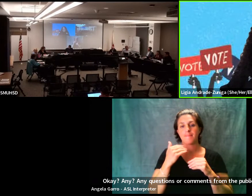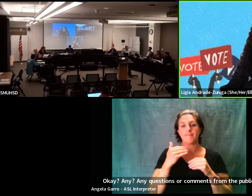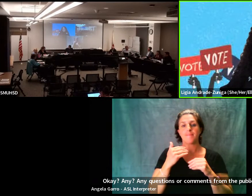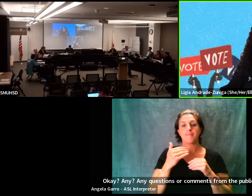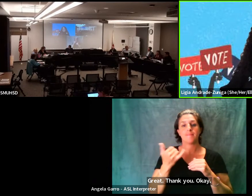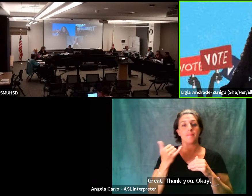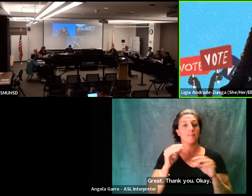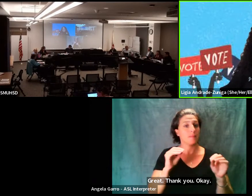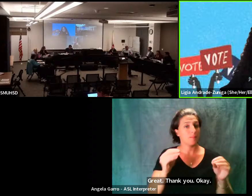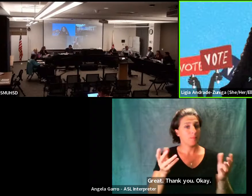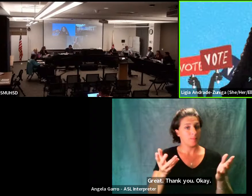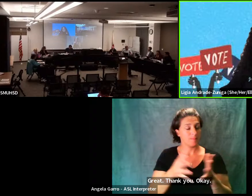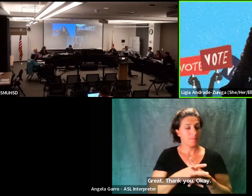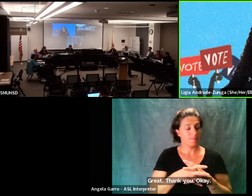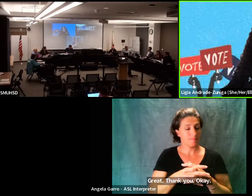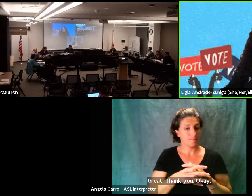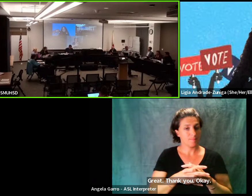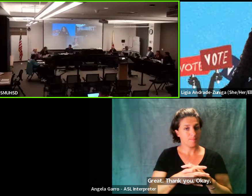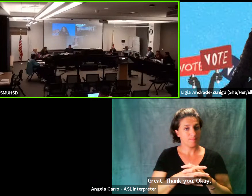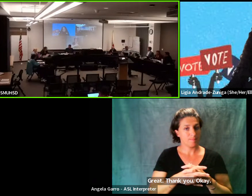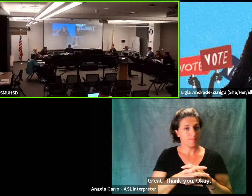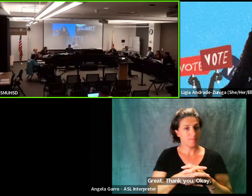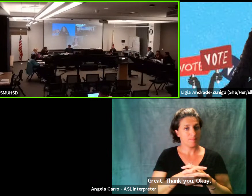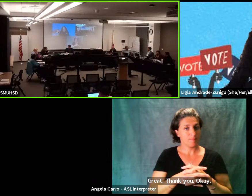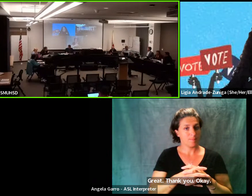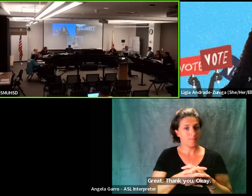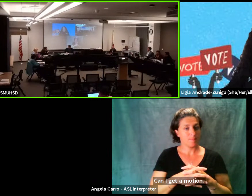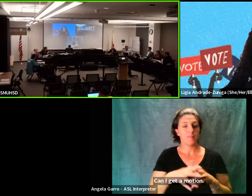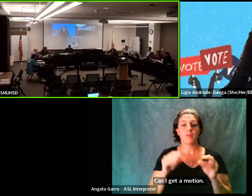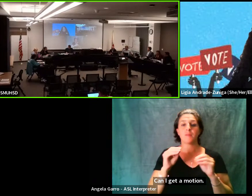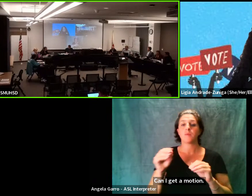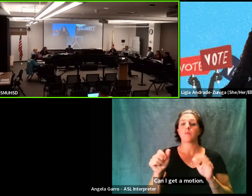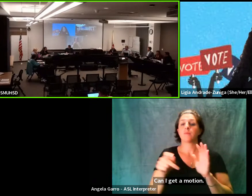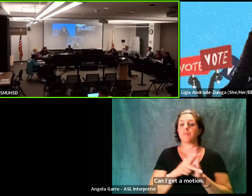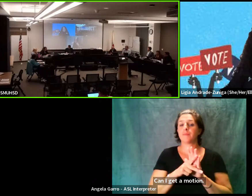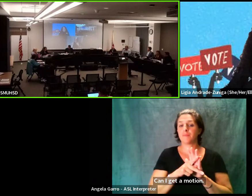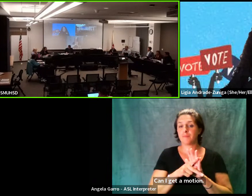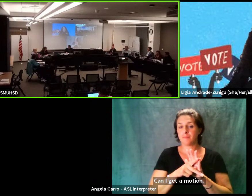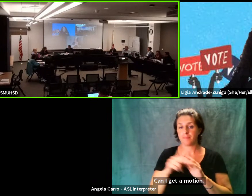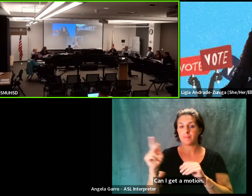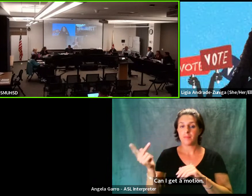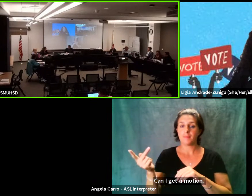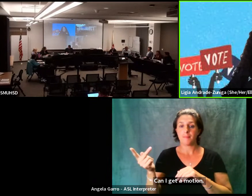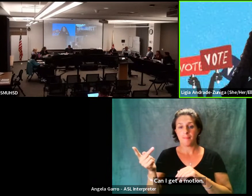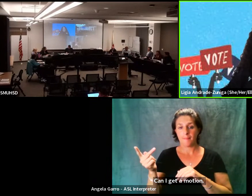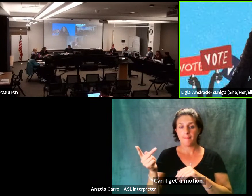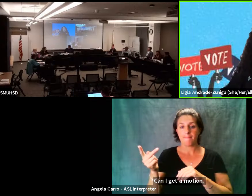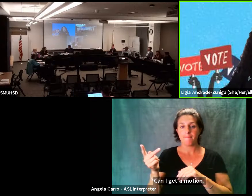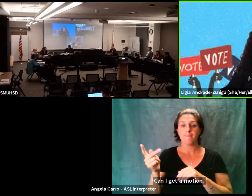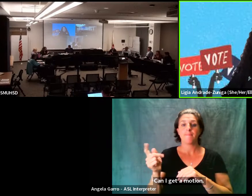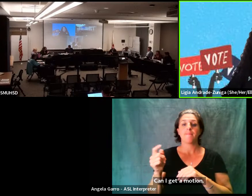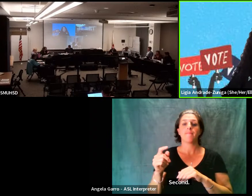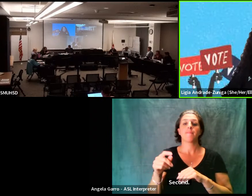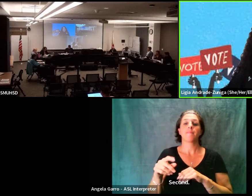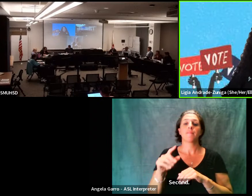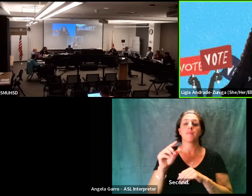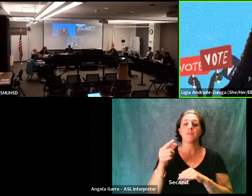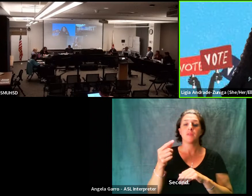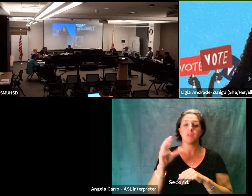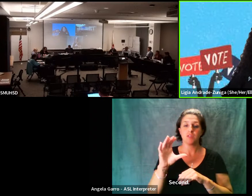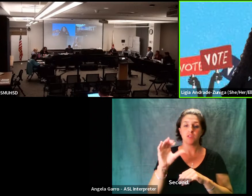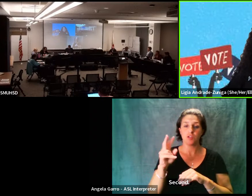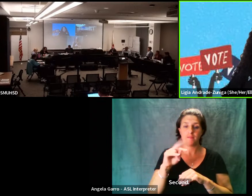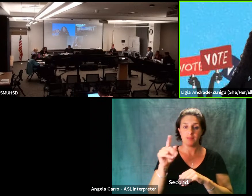I get a motion? I'd like the motion to approve. Second. Okay, motion by trustee